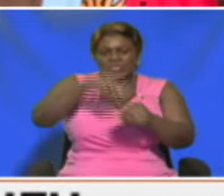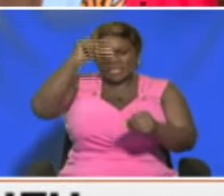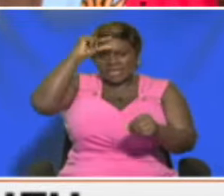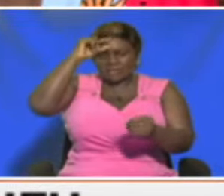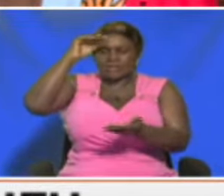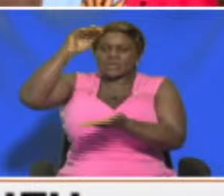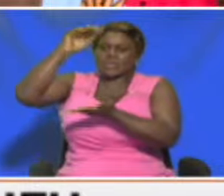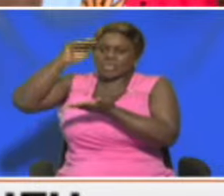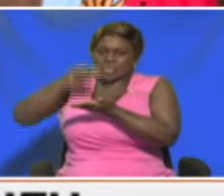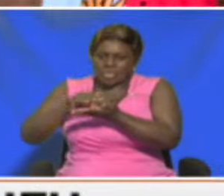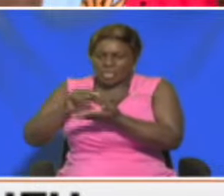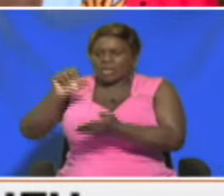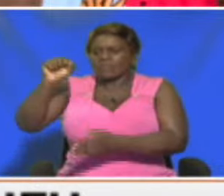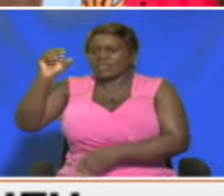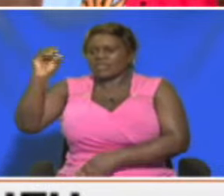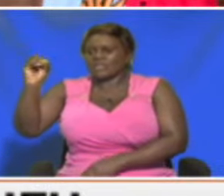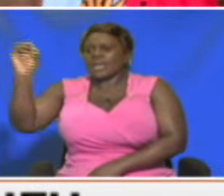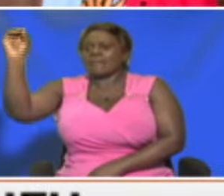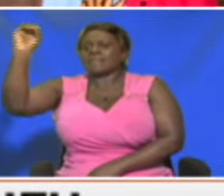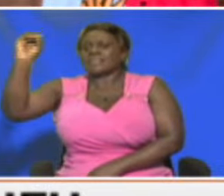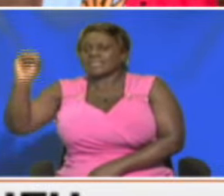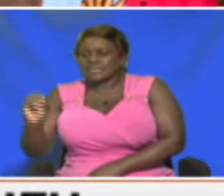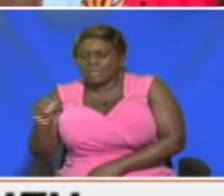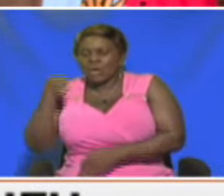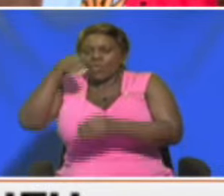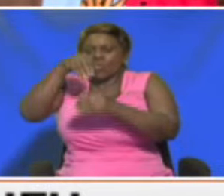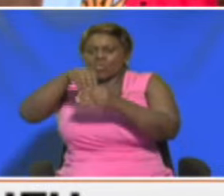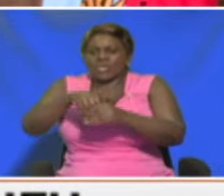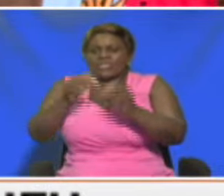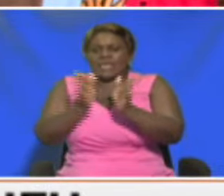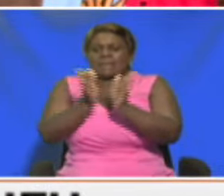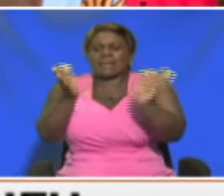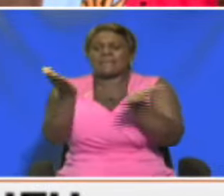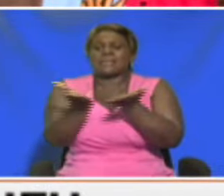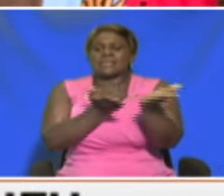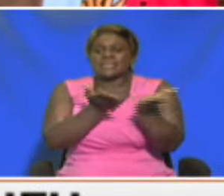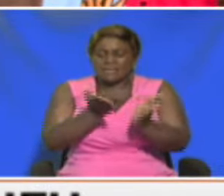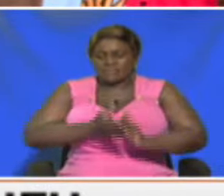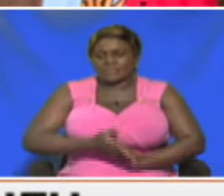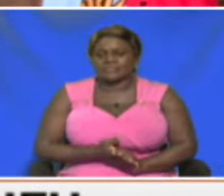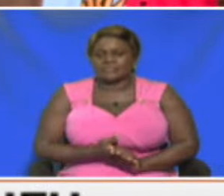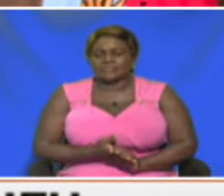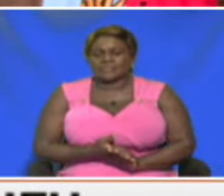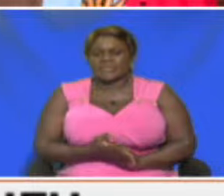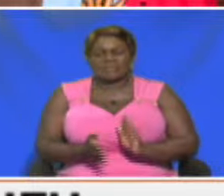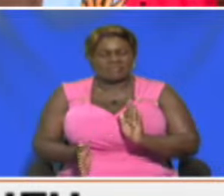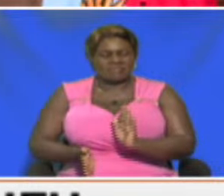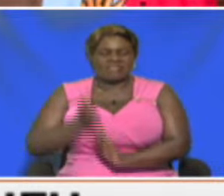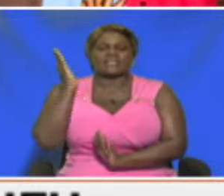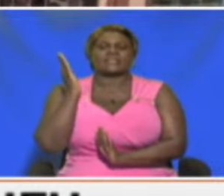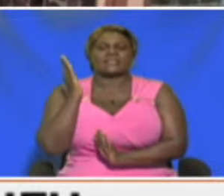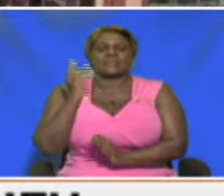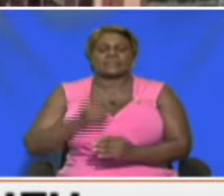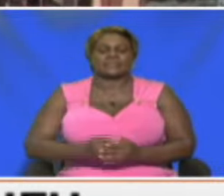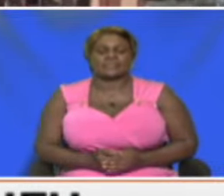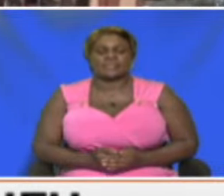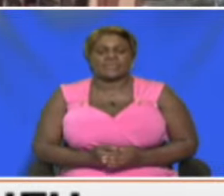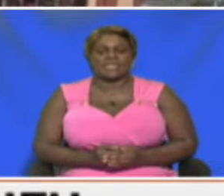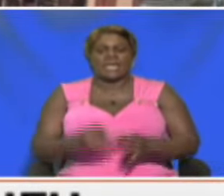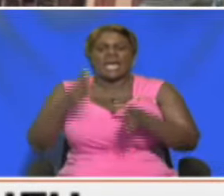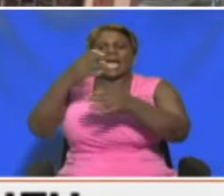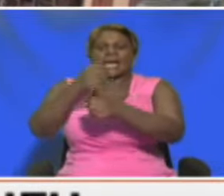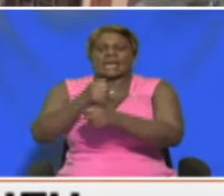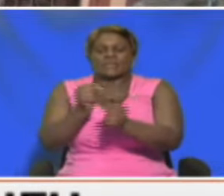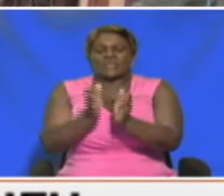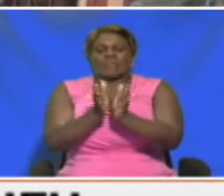be reduced by 50% within the public service with immediate effect. Mashirika mengi